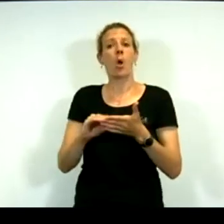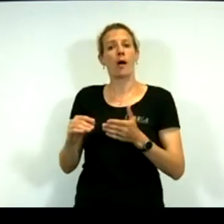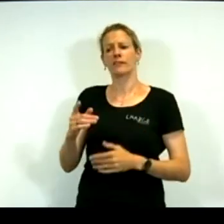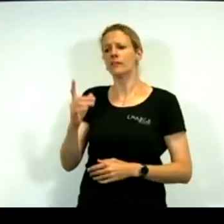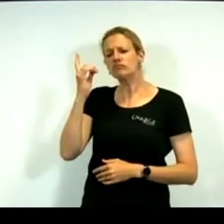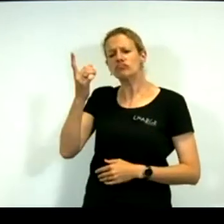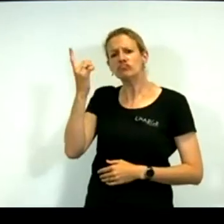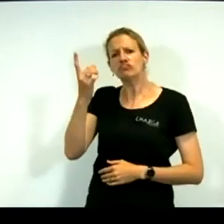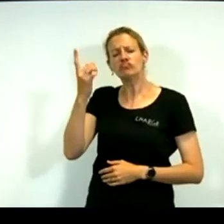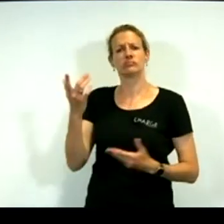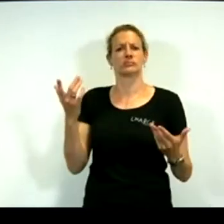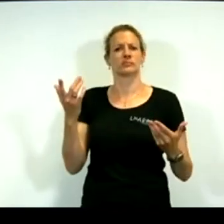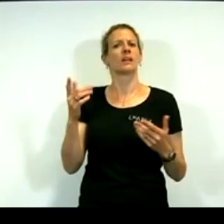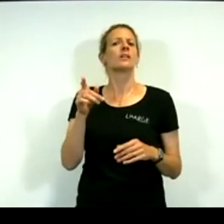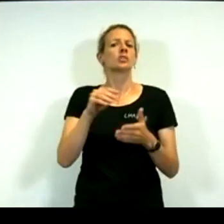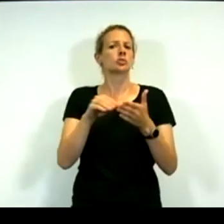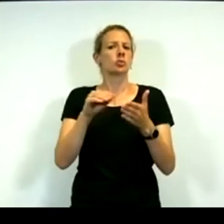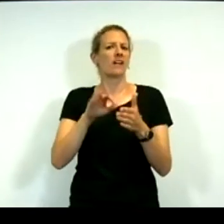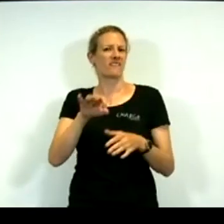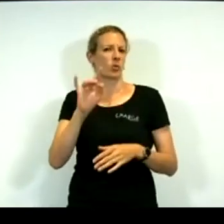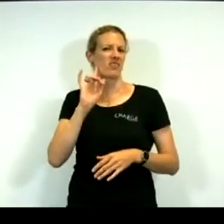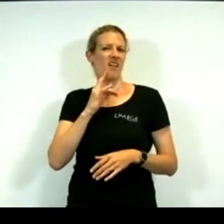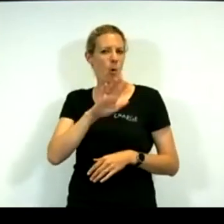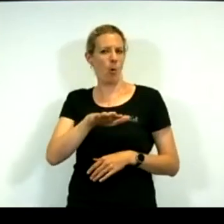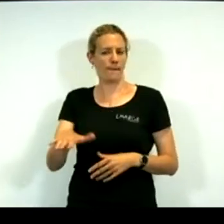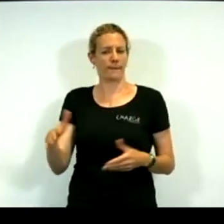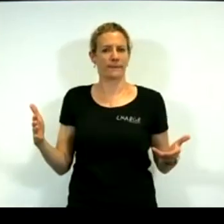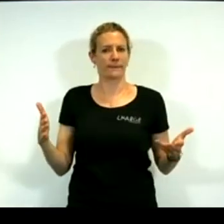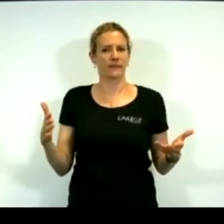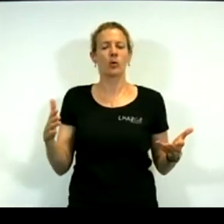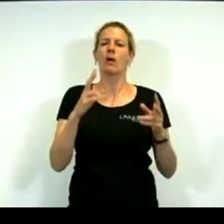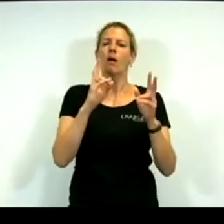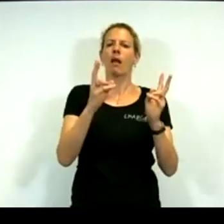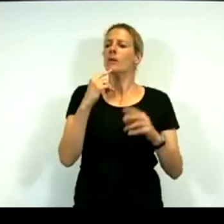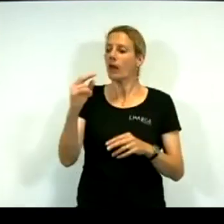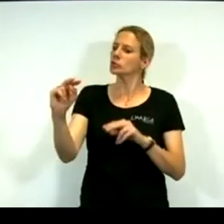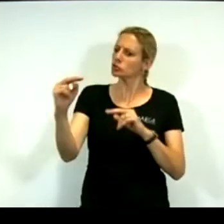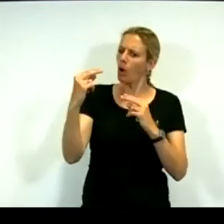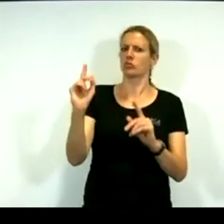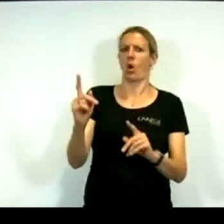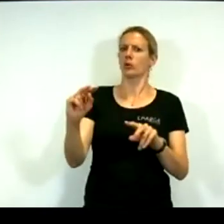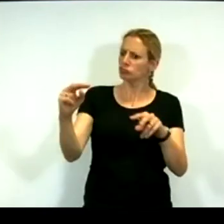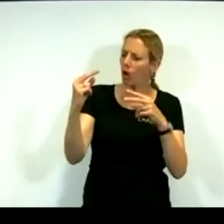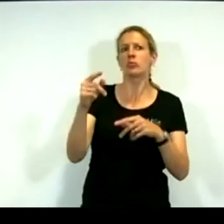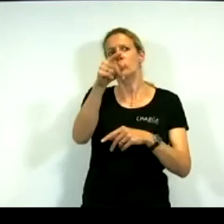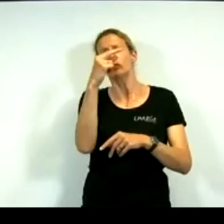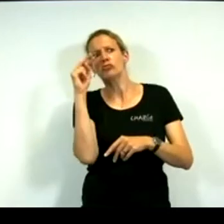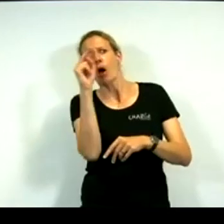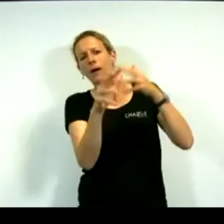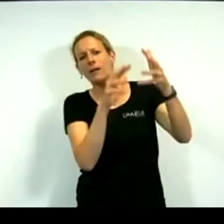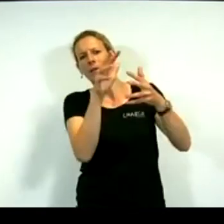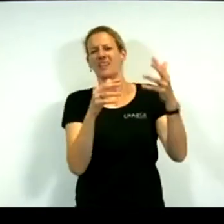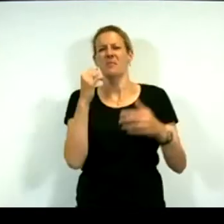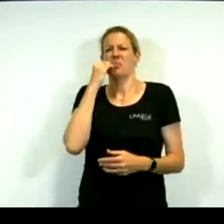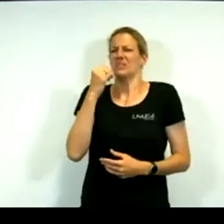wouldn't look when they were signing. And the mother was saying, but she understands. And they were saying, but she